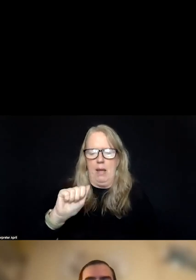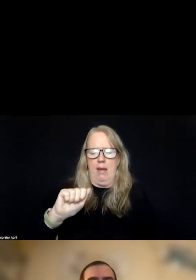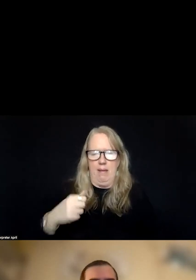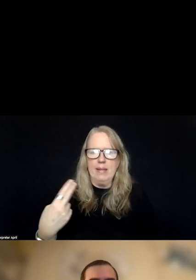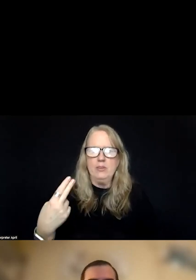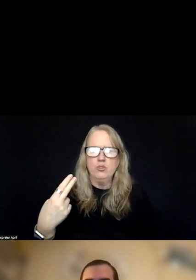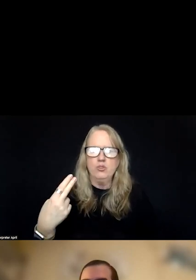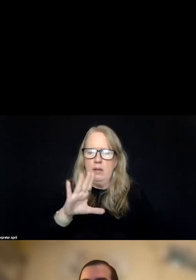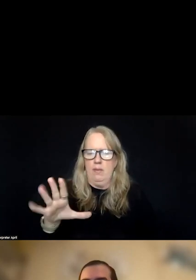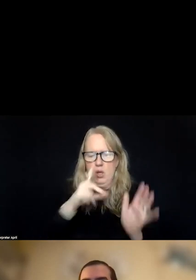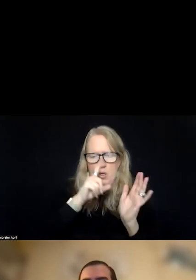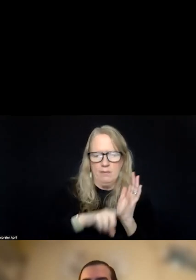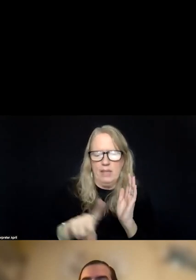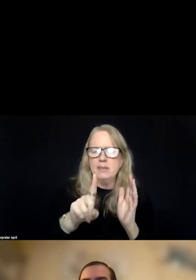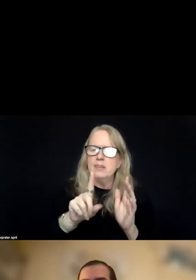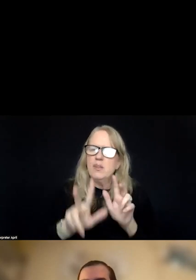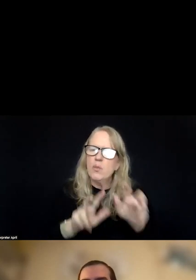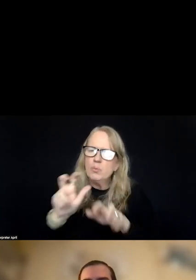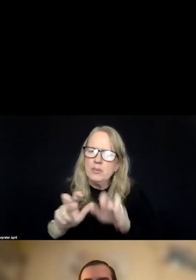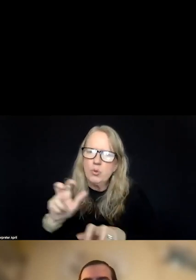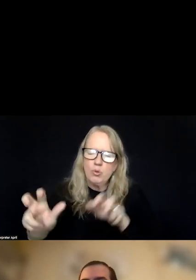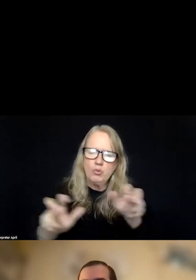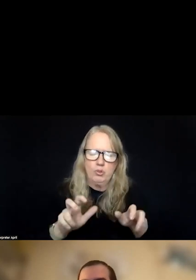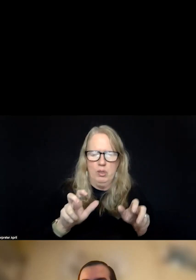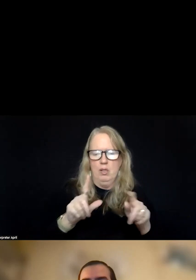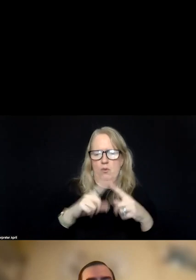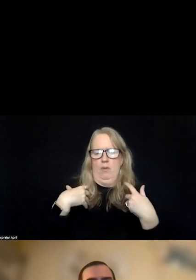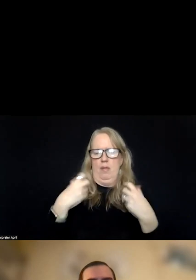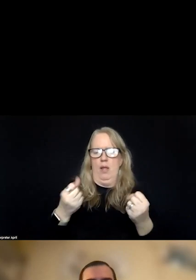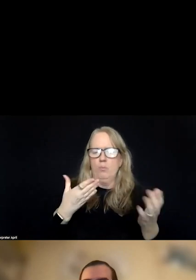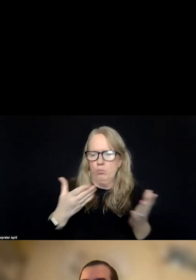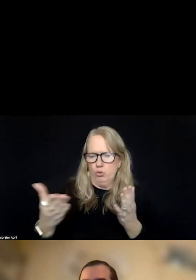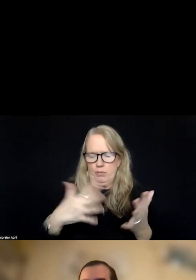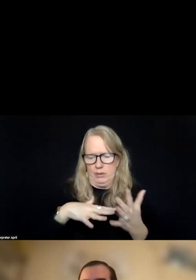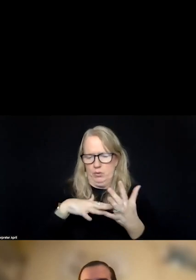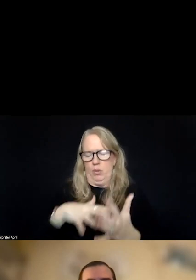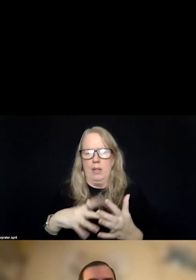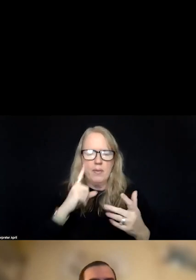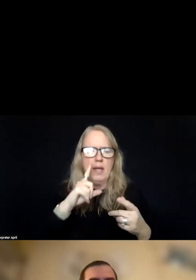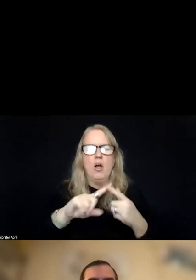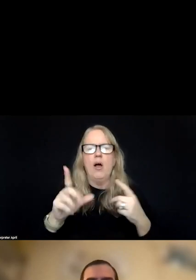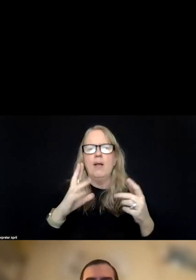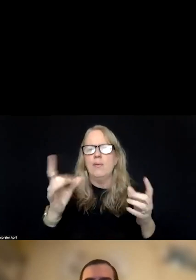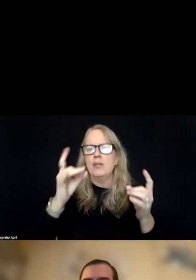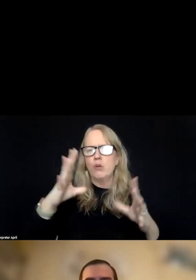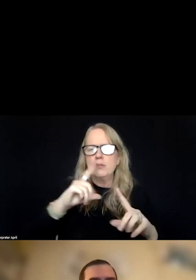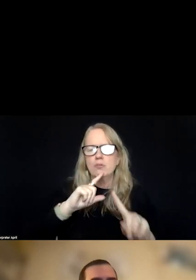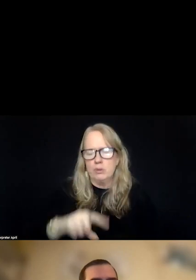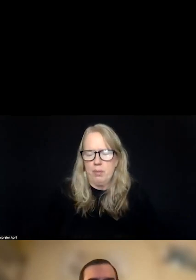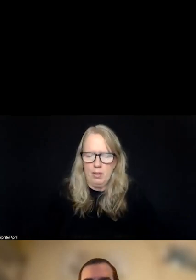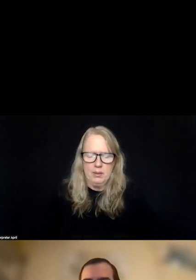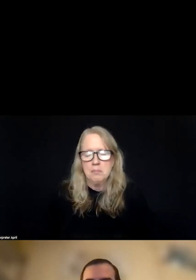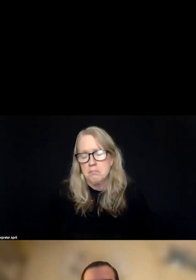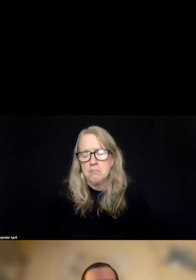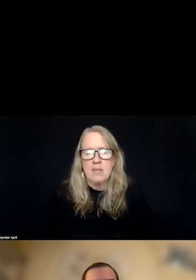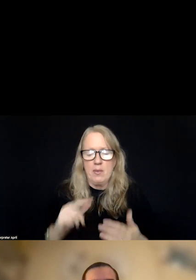on investing their research funds into health services studies that focus on crisis response. So just wanted to